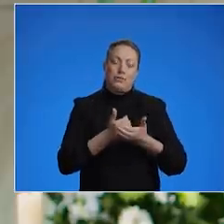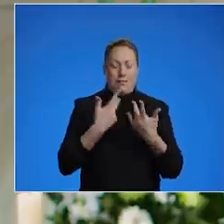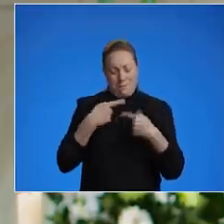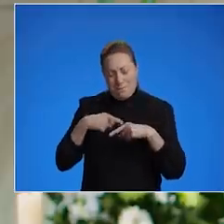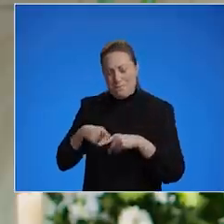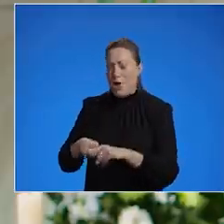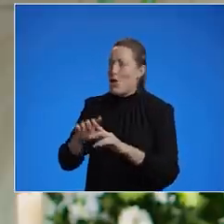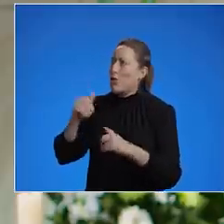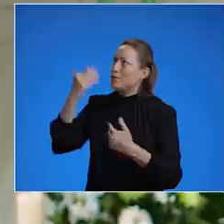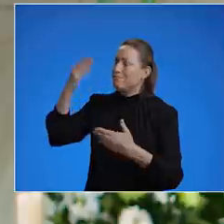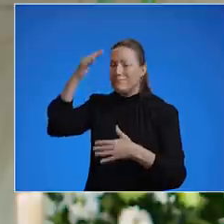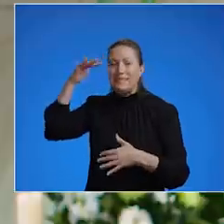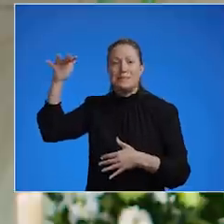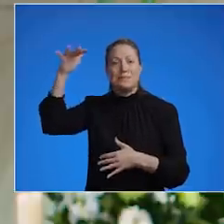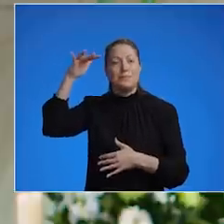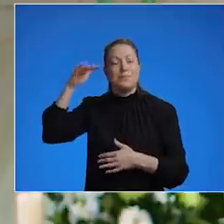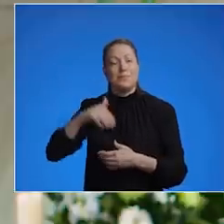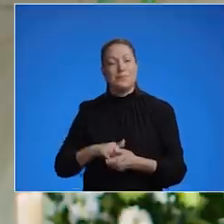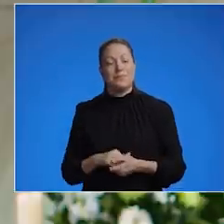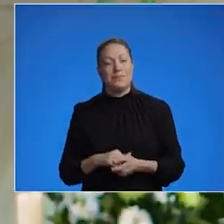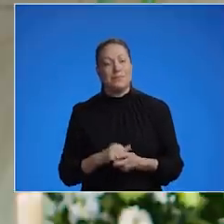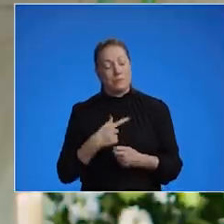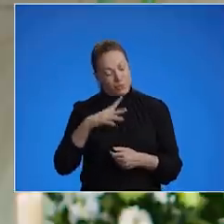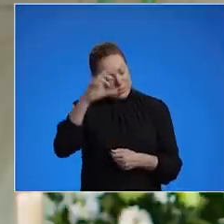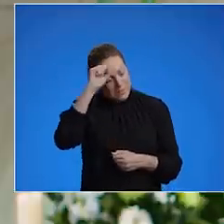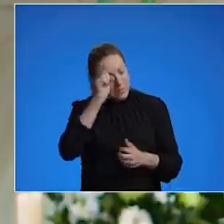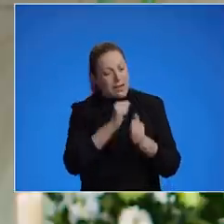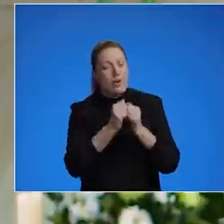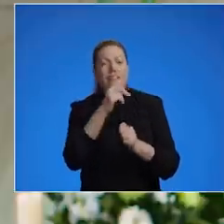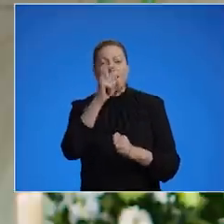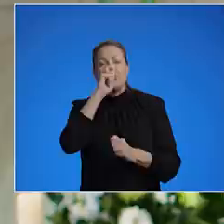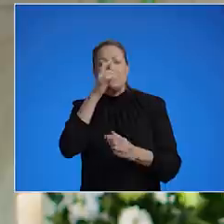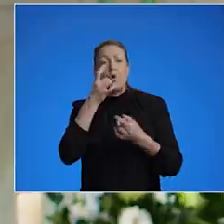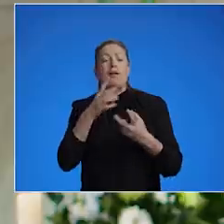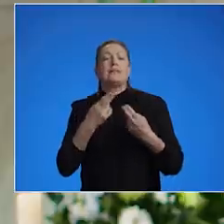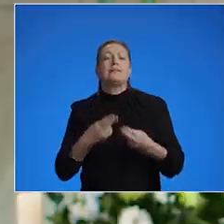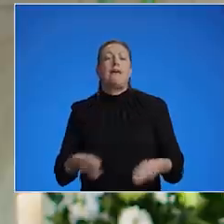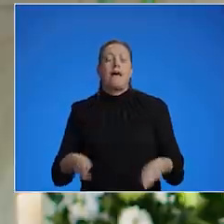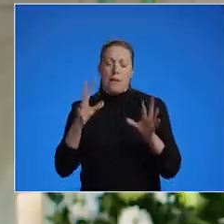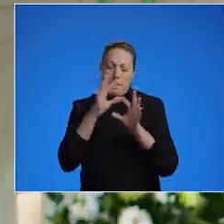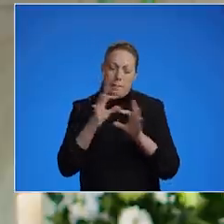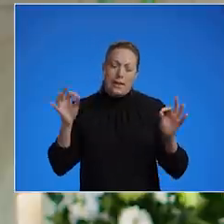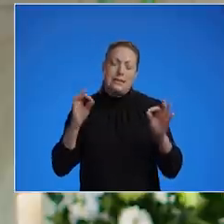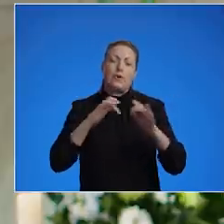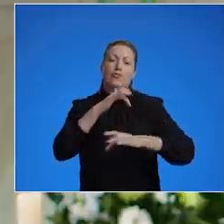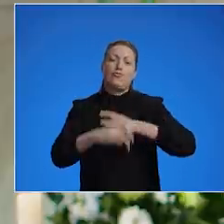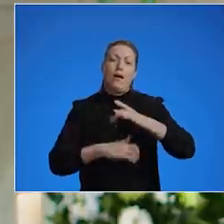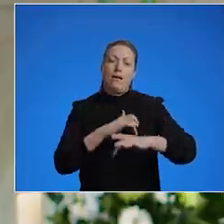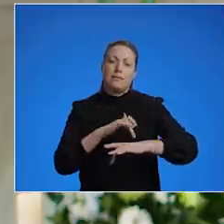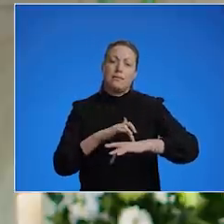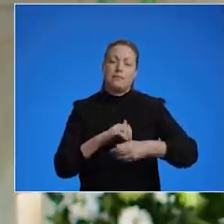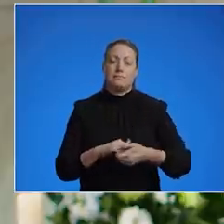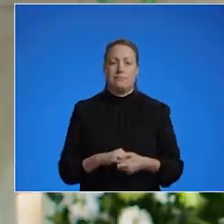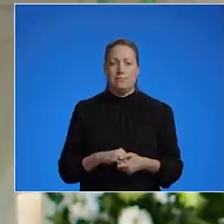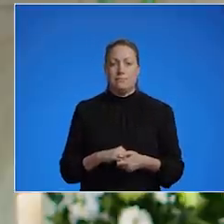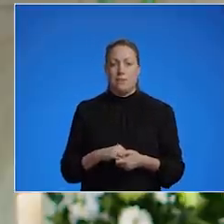them along the way of your kingdom. Remember our brothers and sisters who have fallen asleep in the peace of your Christ and